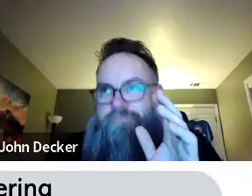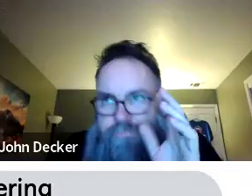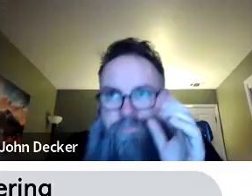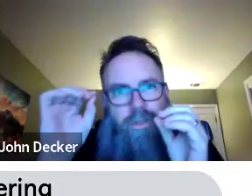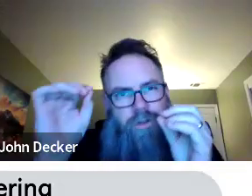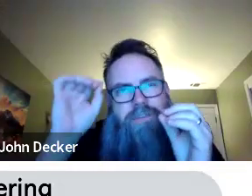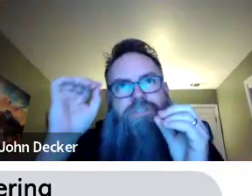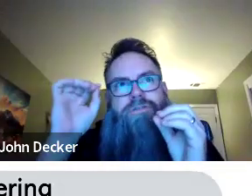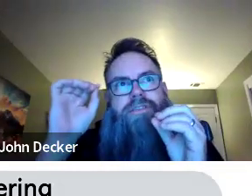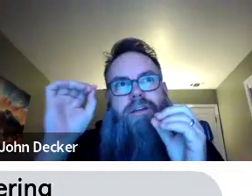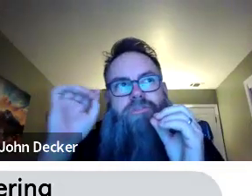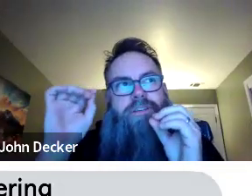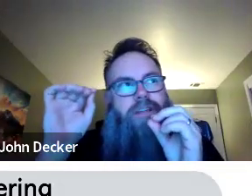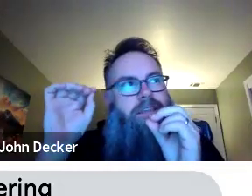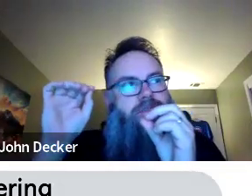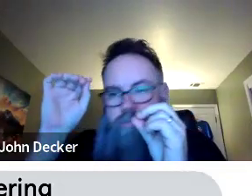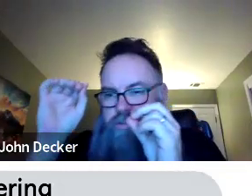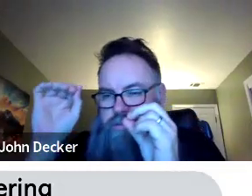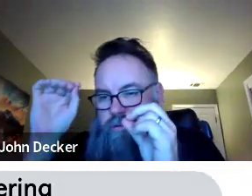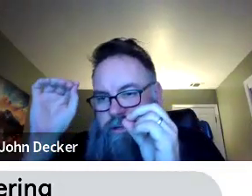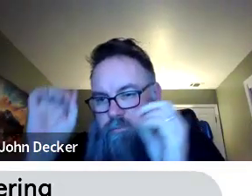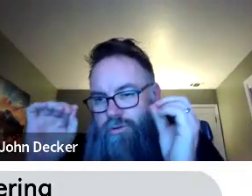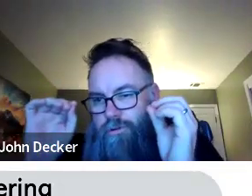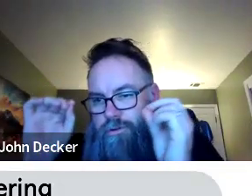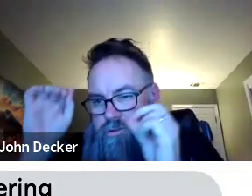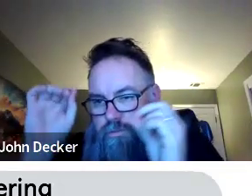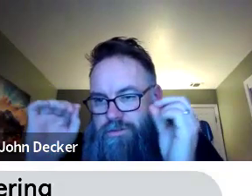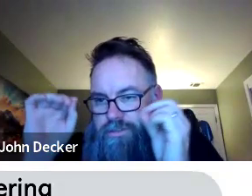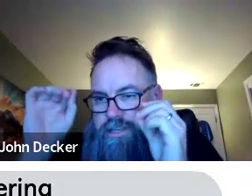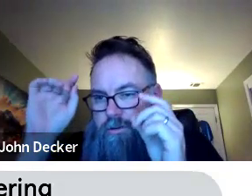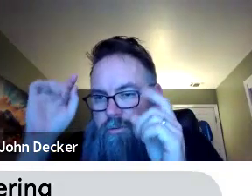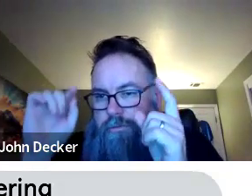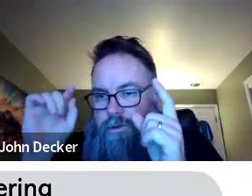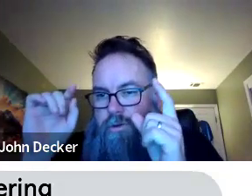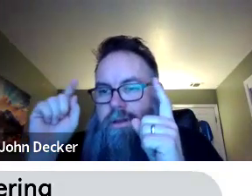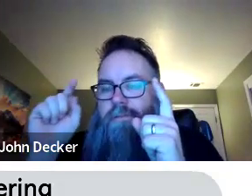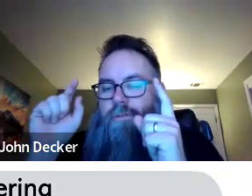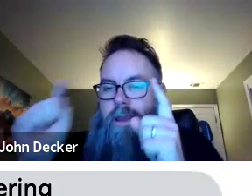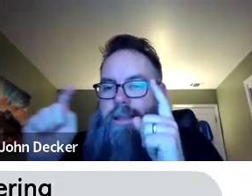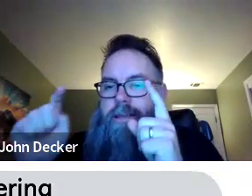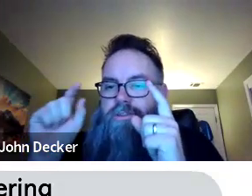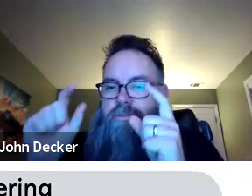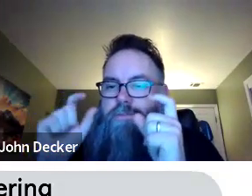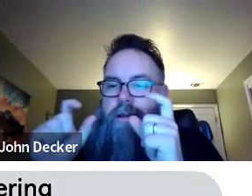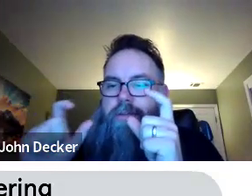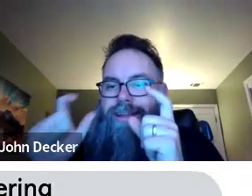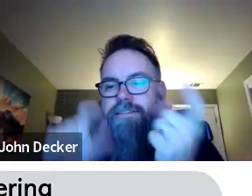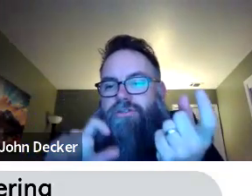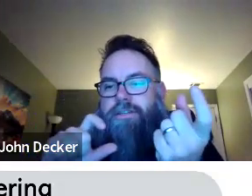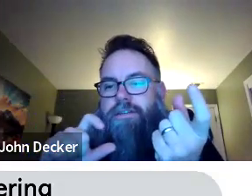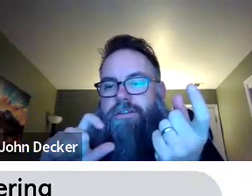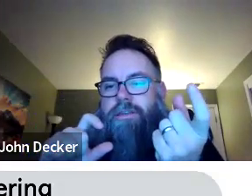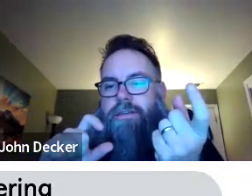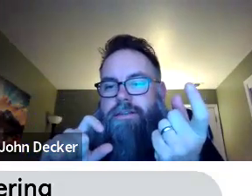But there is a regional center, as you mentioned. I think there's a regional center like approval, or there's a regional center review for any service provider that